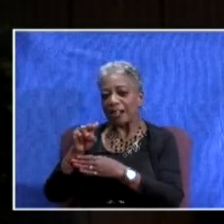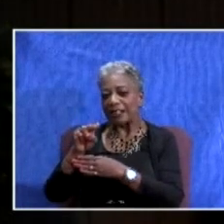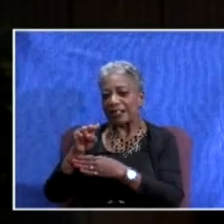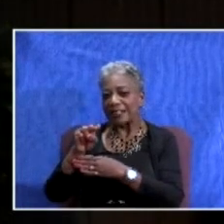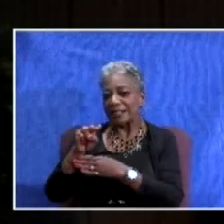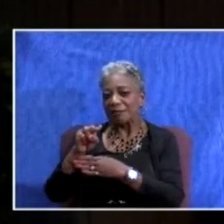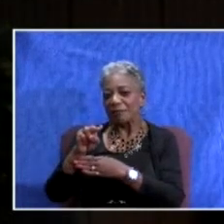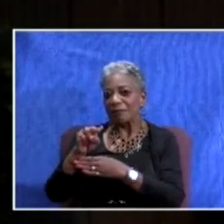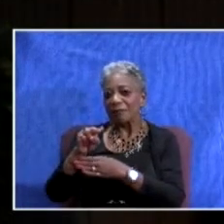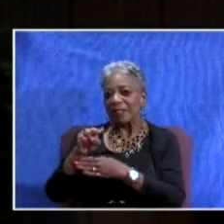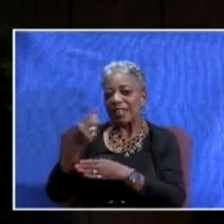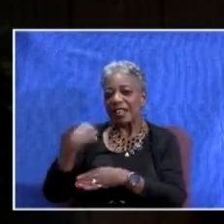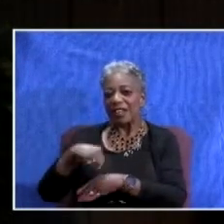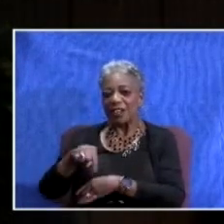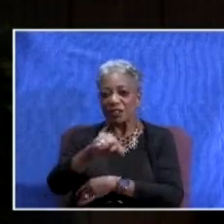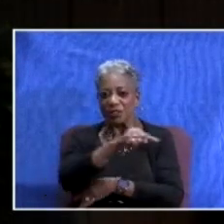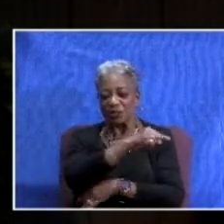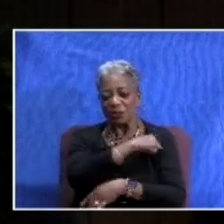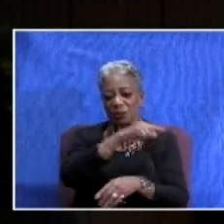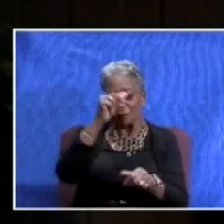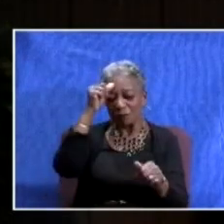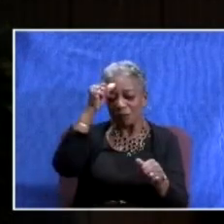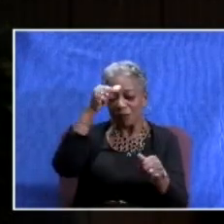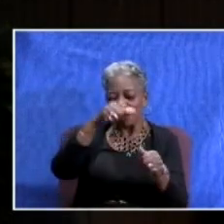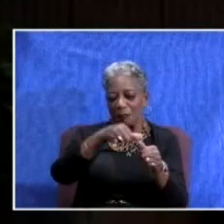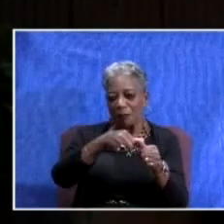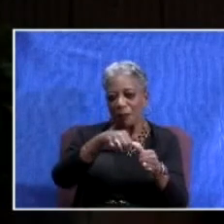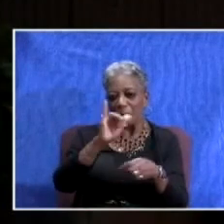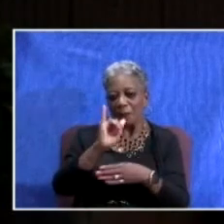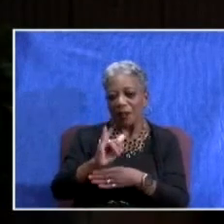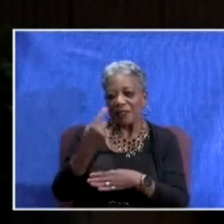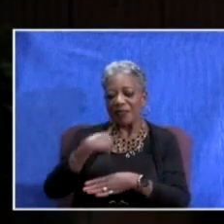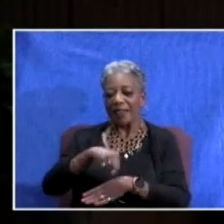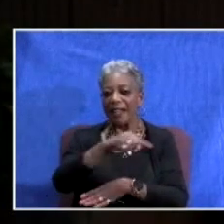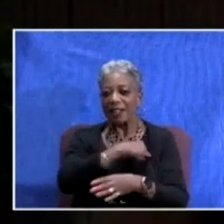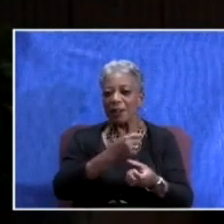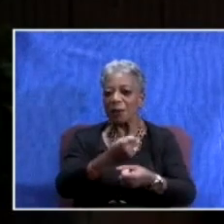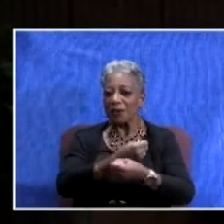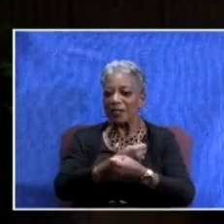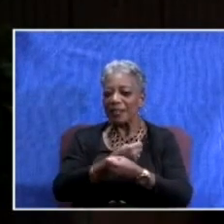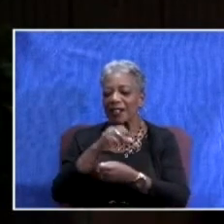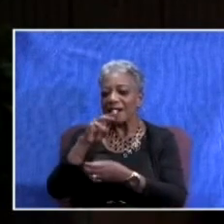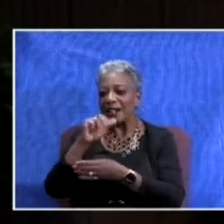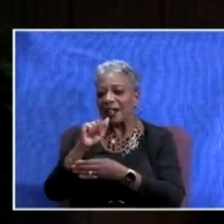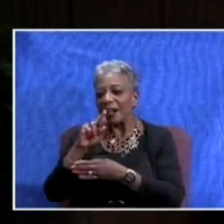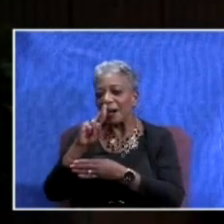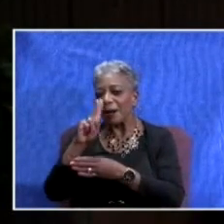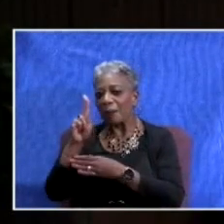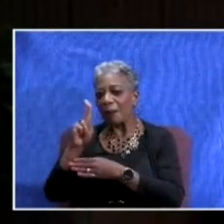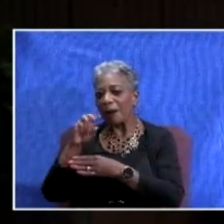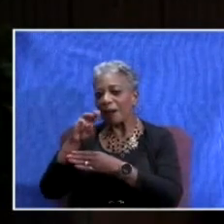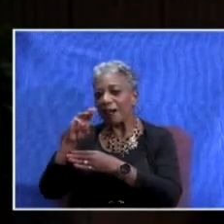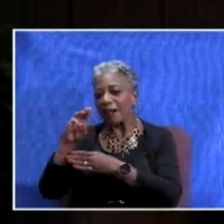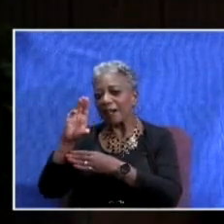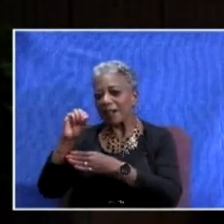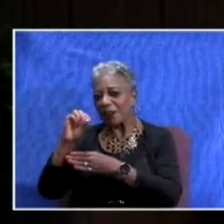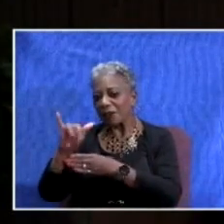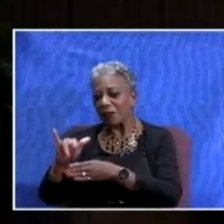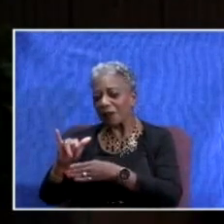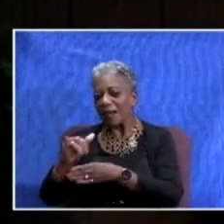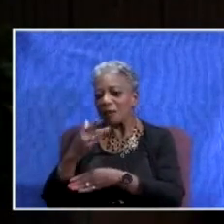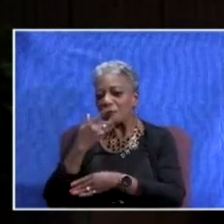He's going to get me for that one. He goes, okay, Pastor. But we love you, Mark. We appreciate you so much. I want to say happy birthday to you, my